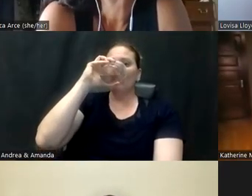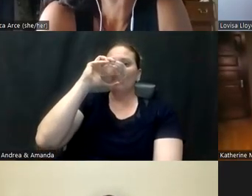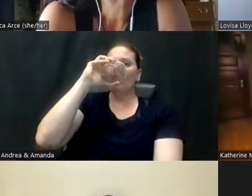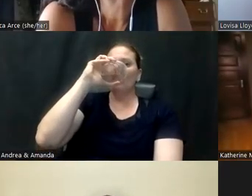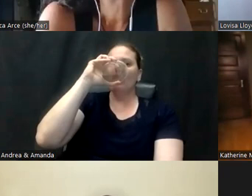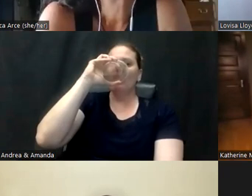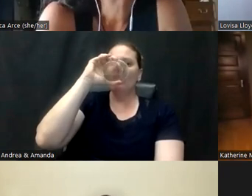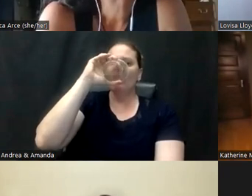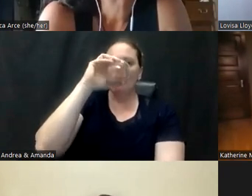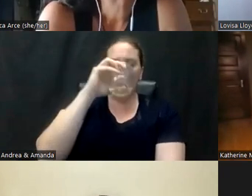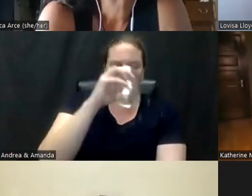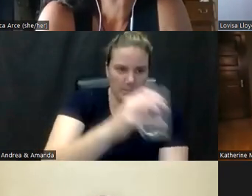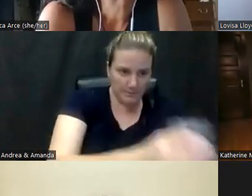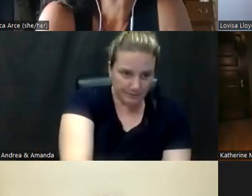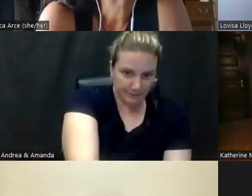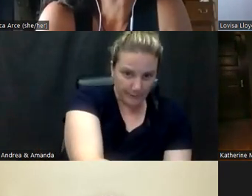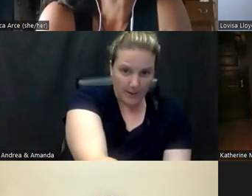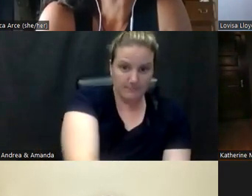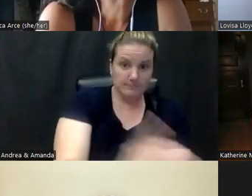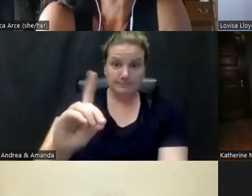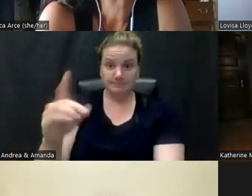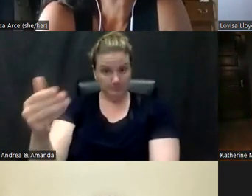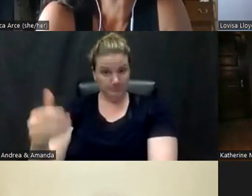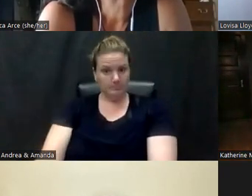Commissioner Dunn, please go ahead.